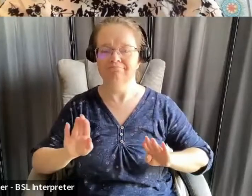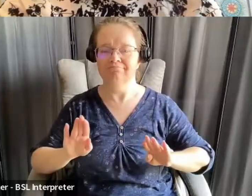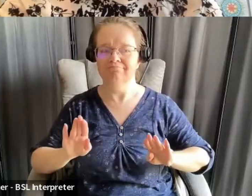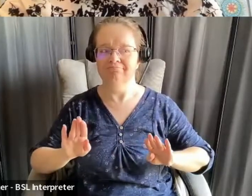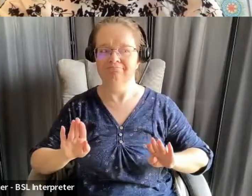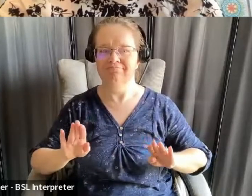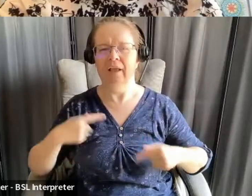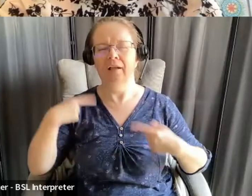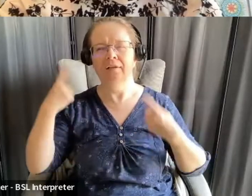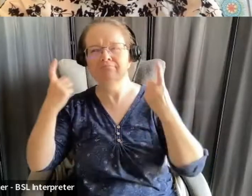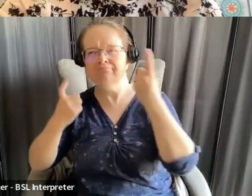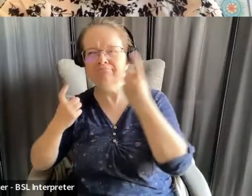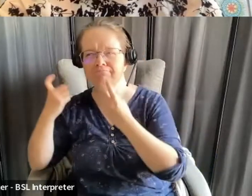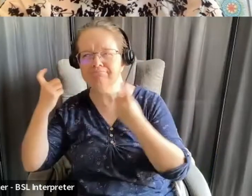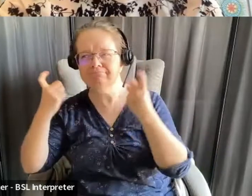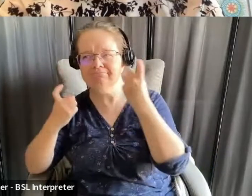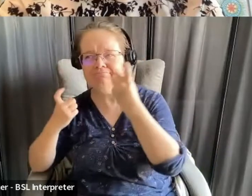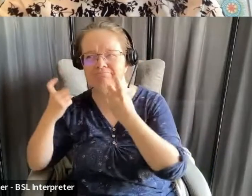I went and thought about it.